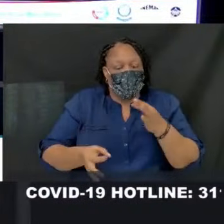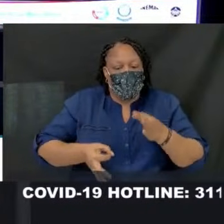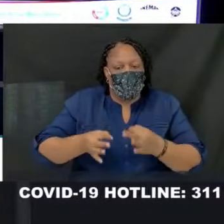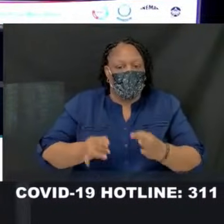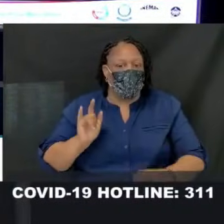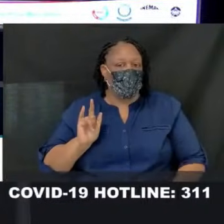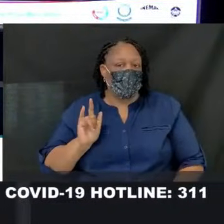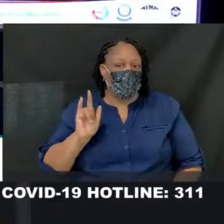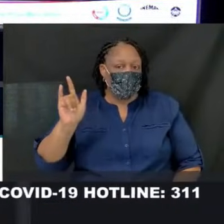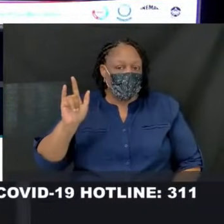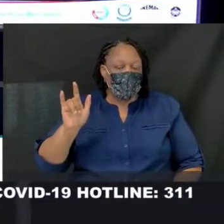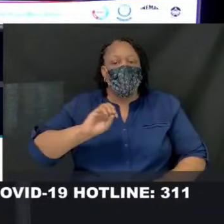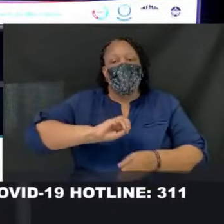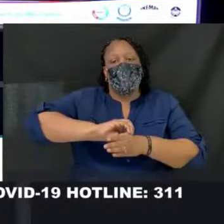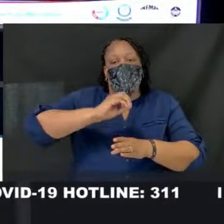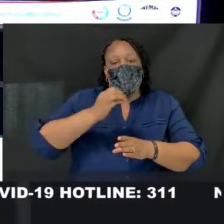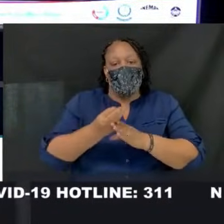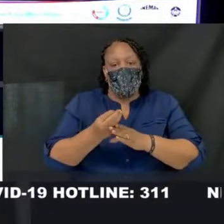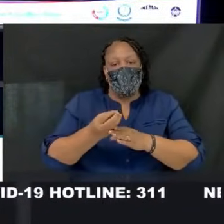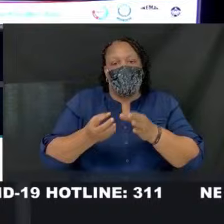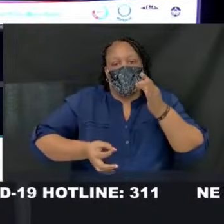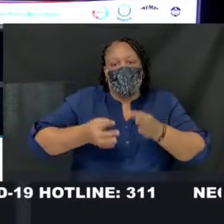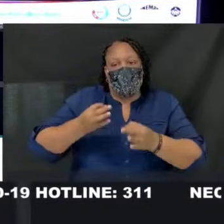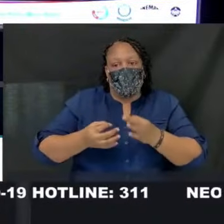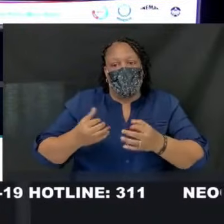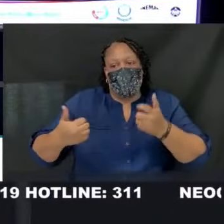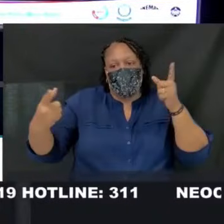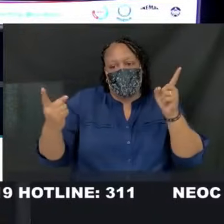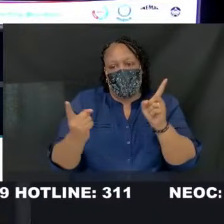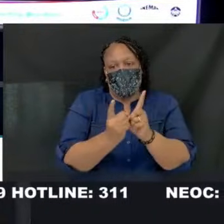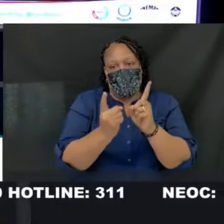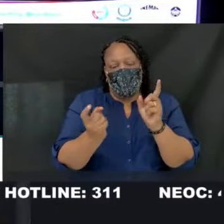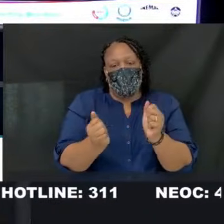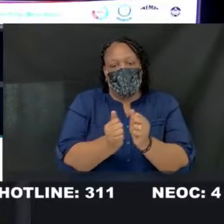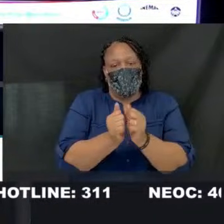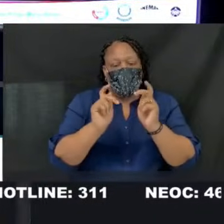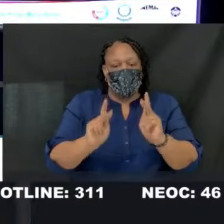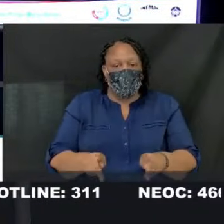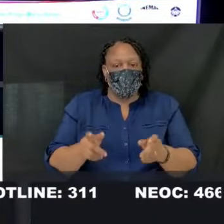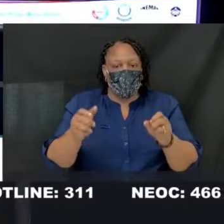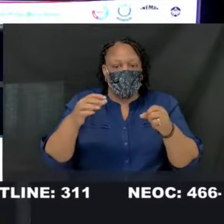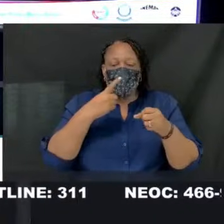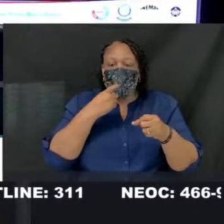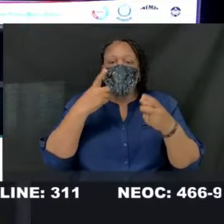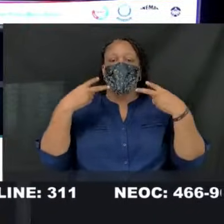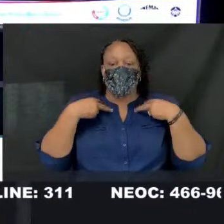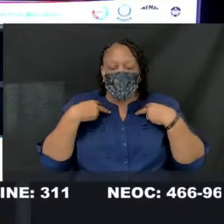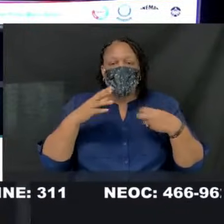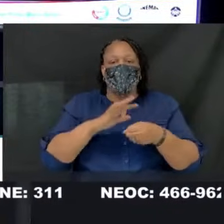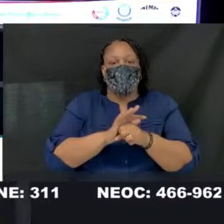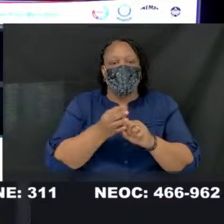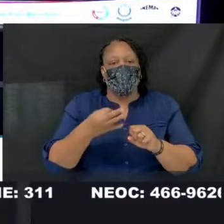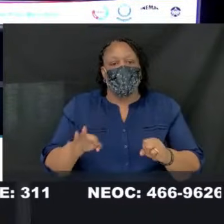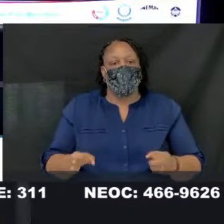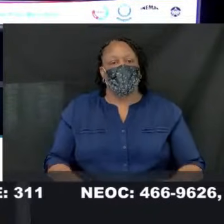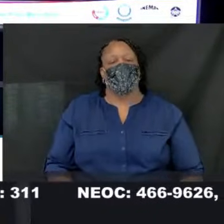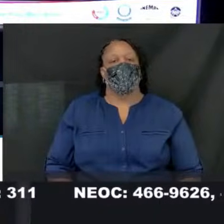through contact tracing, even if your test results are delayed.